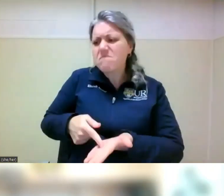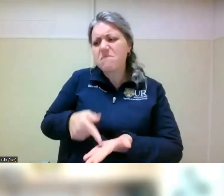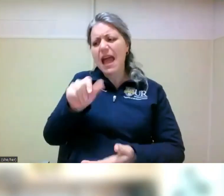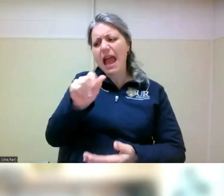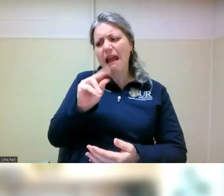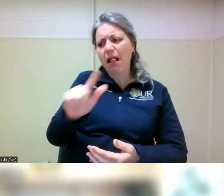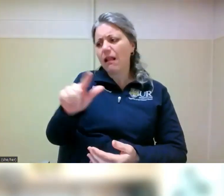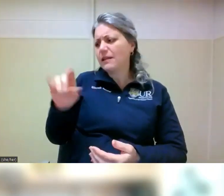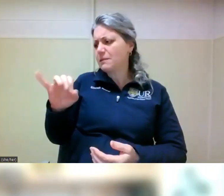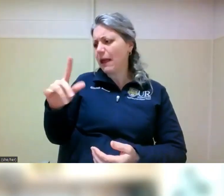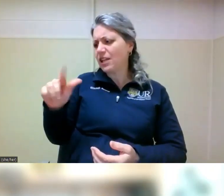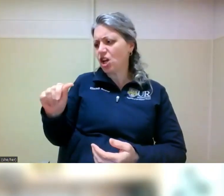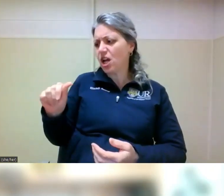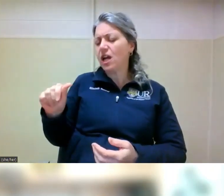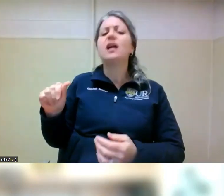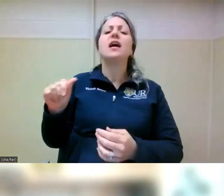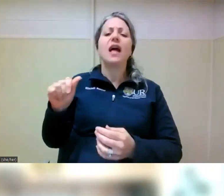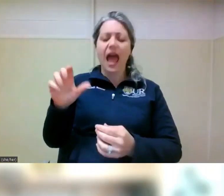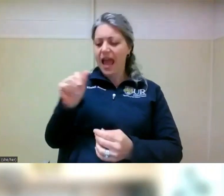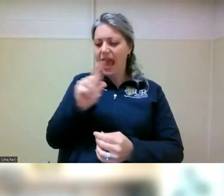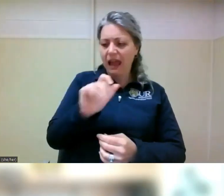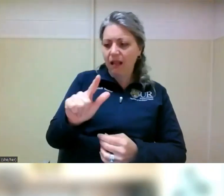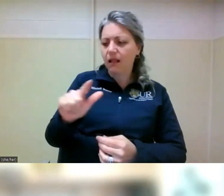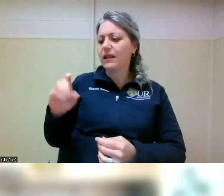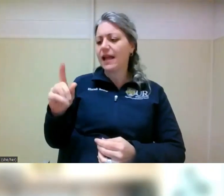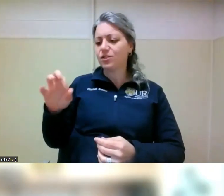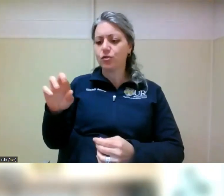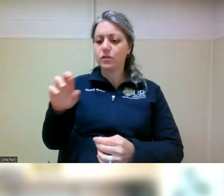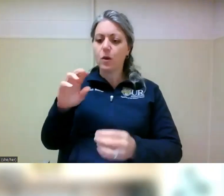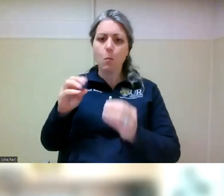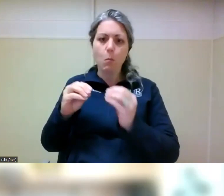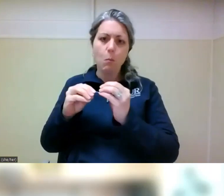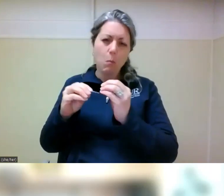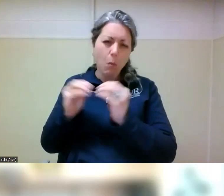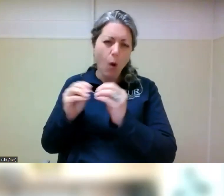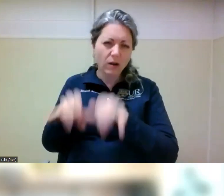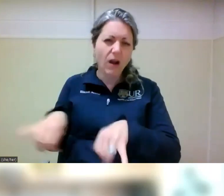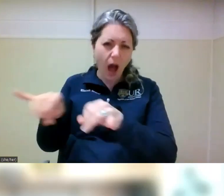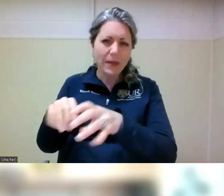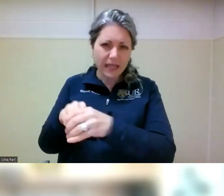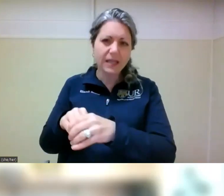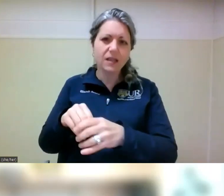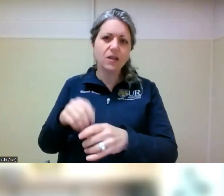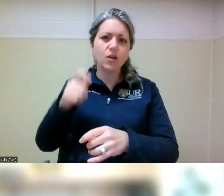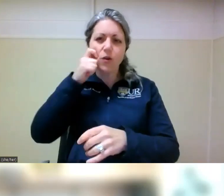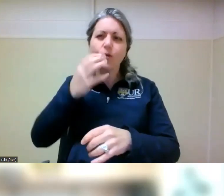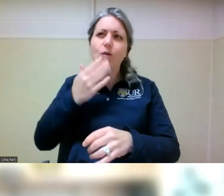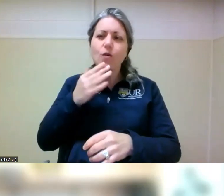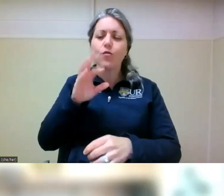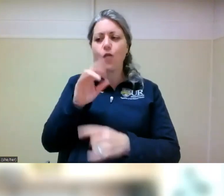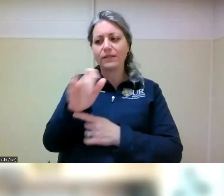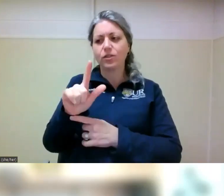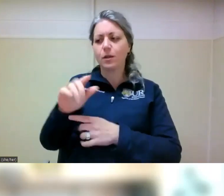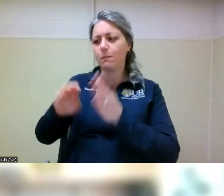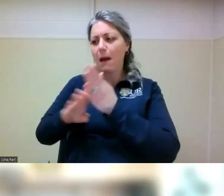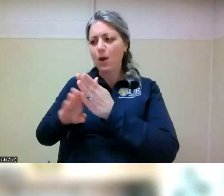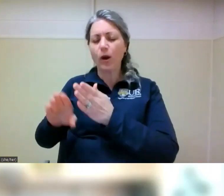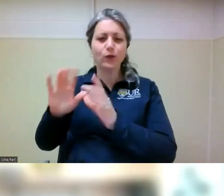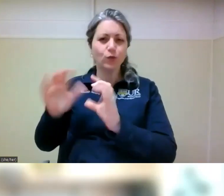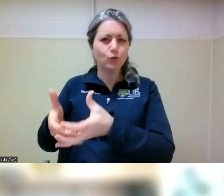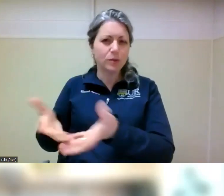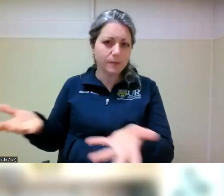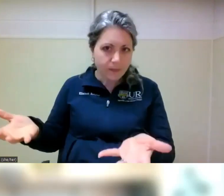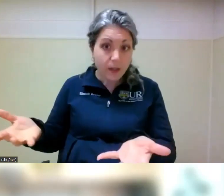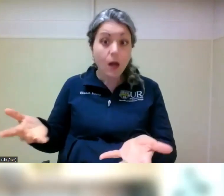dysplasia and anal cancer is more common in racial minority groups, partly because of